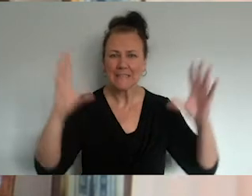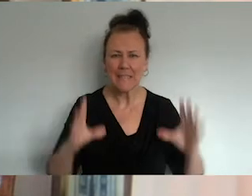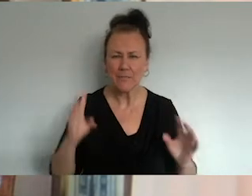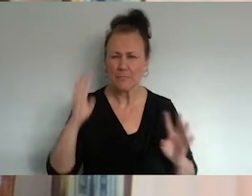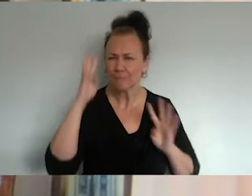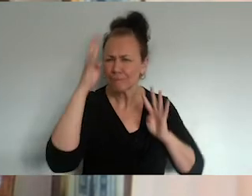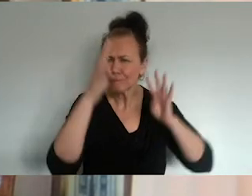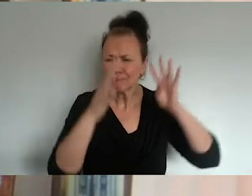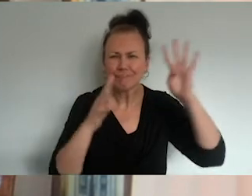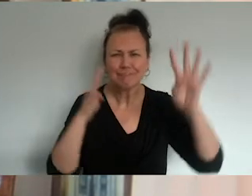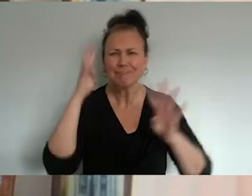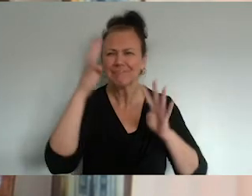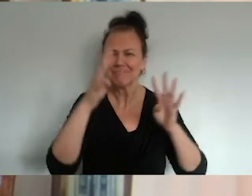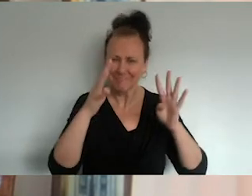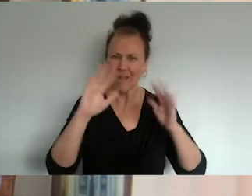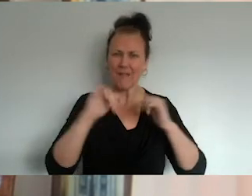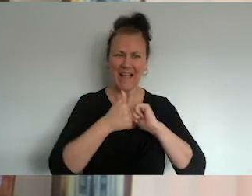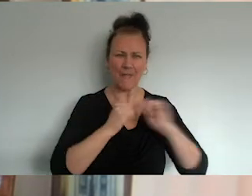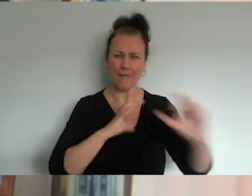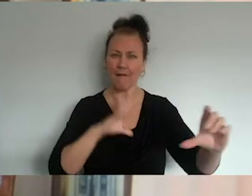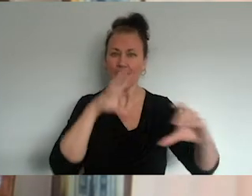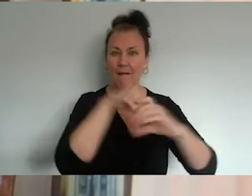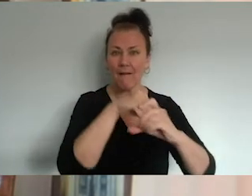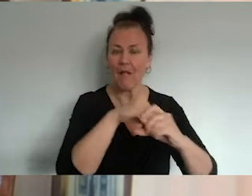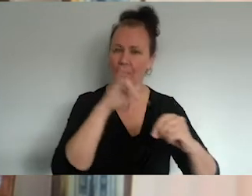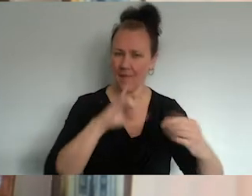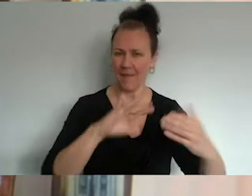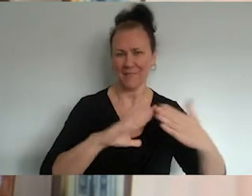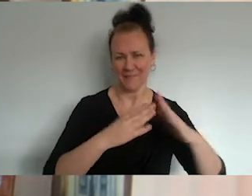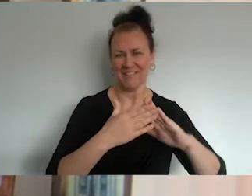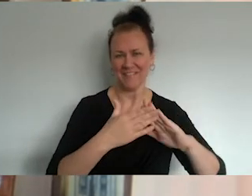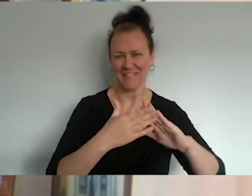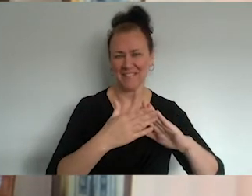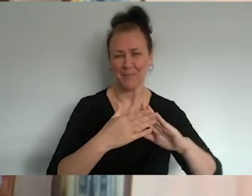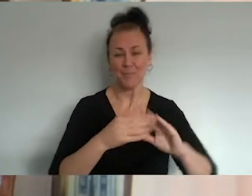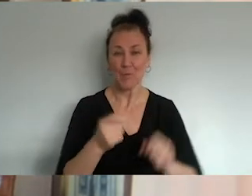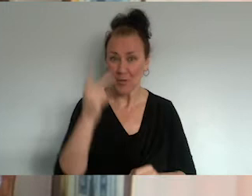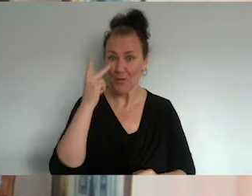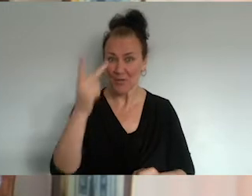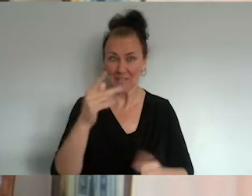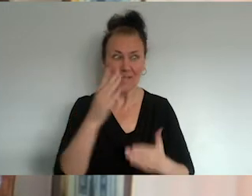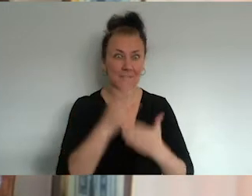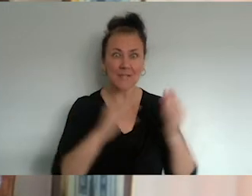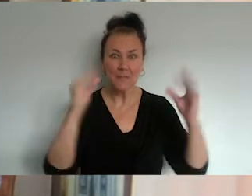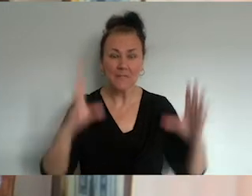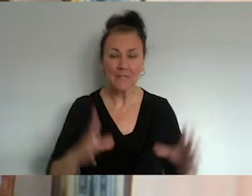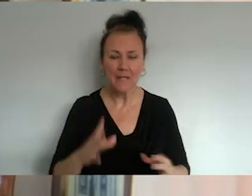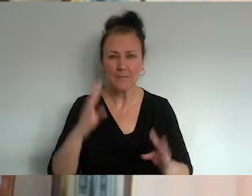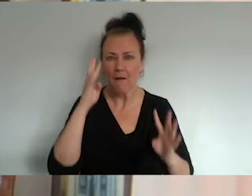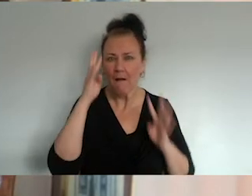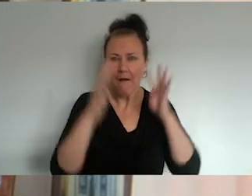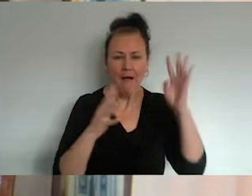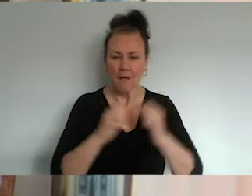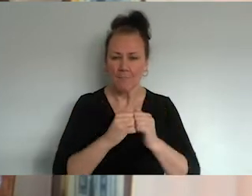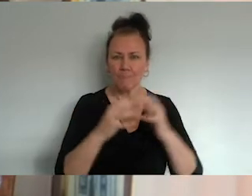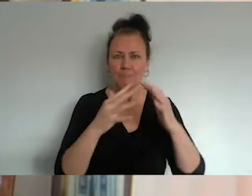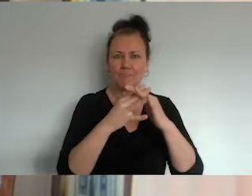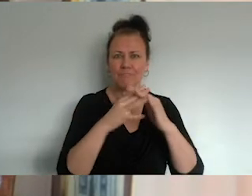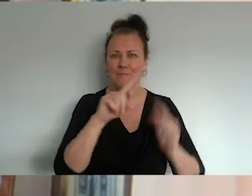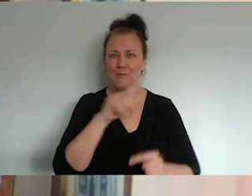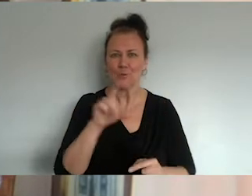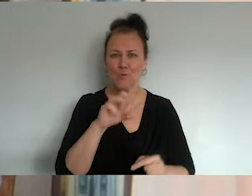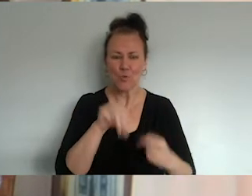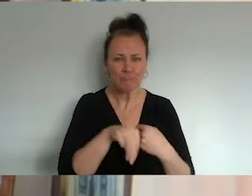educators who are finding new ways to be part of that village. We've seen everything from creative examples of Zoom classes